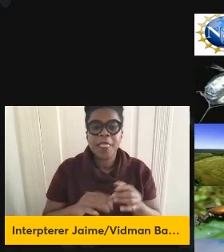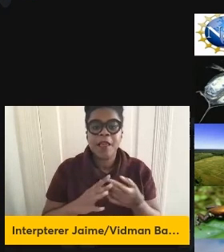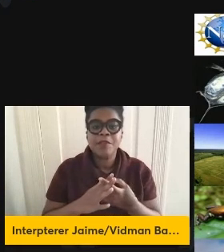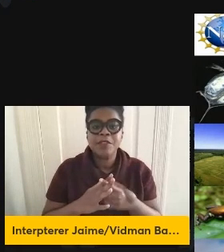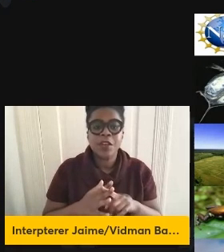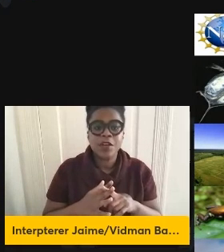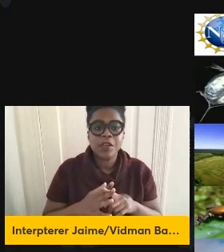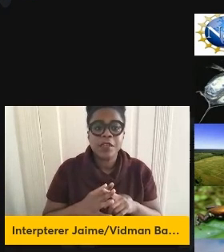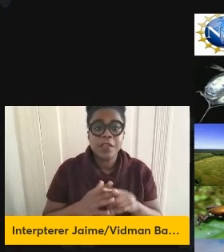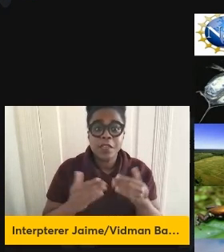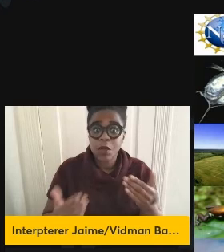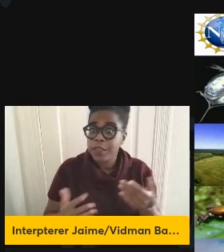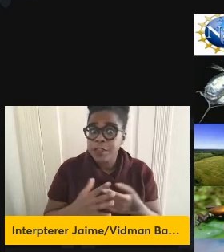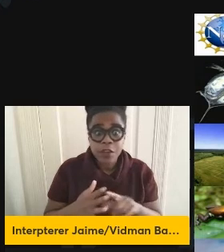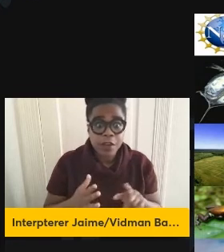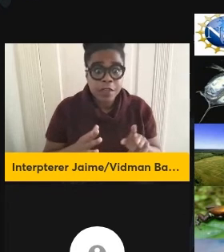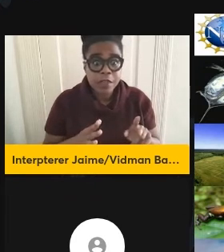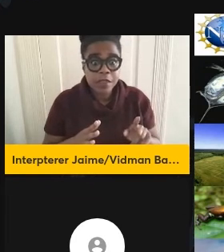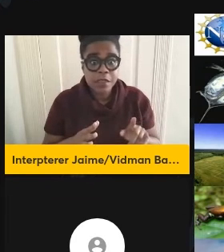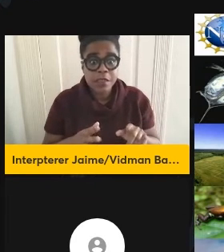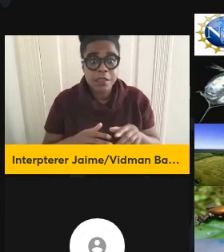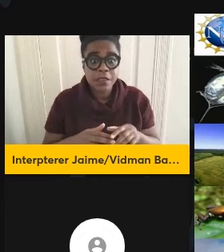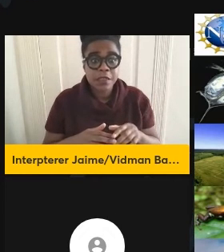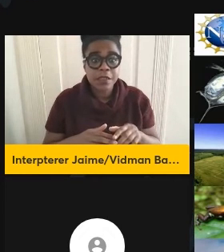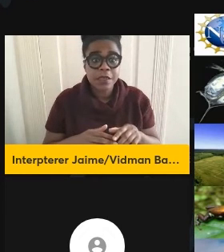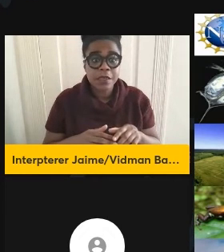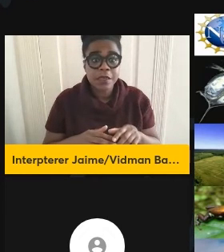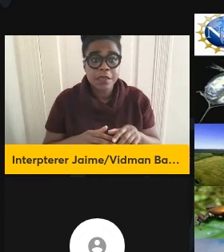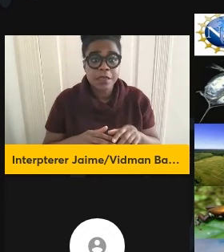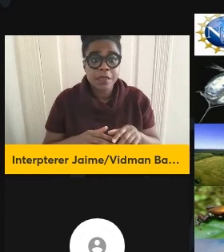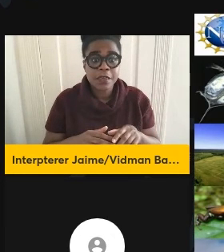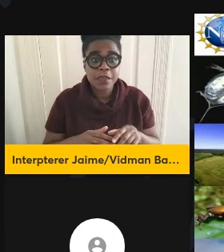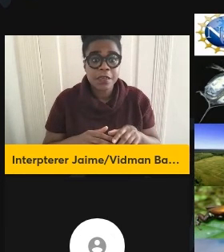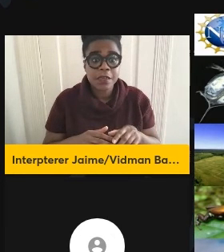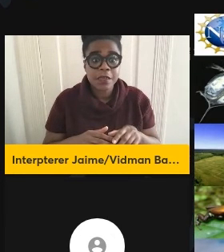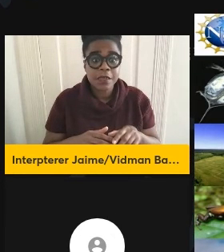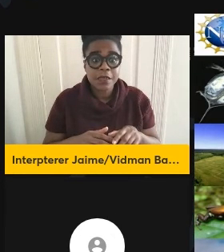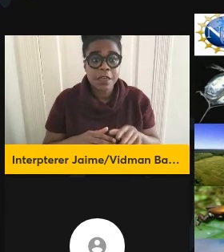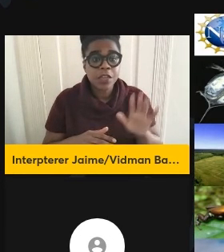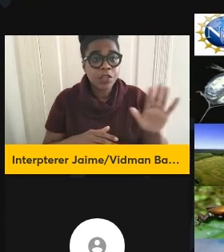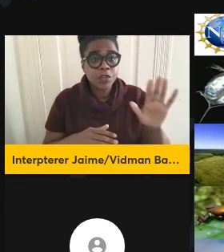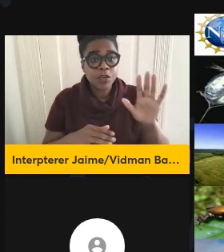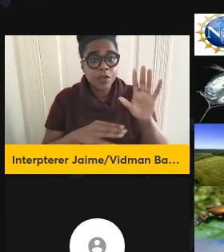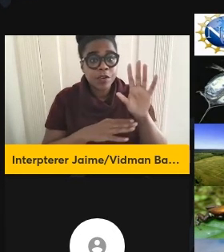Do you want me to start? Camera on, or is it not working?